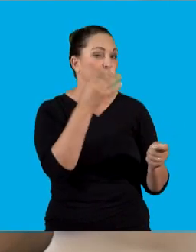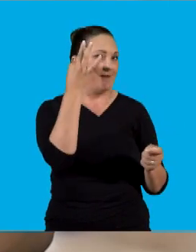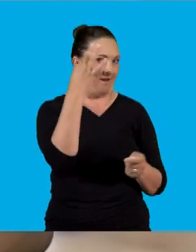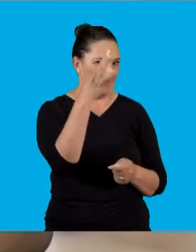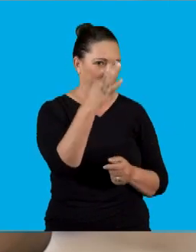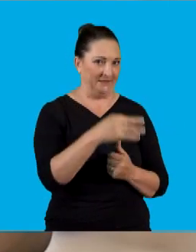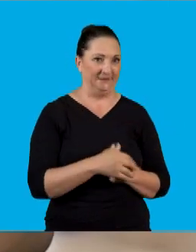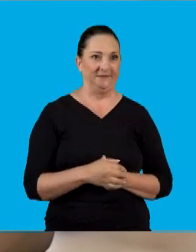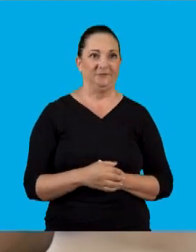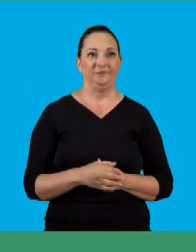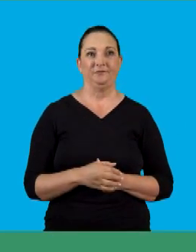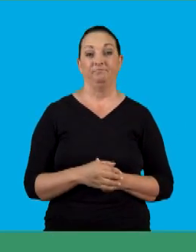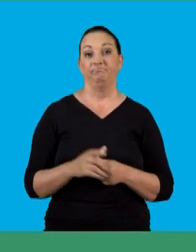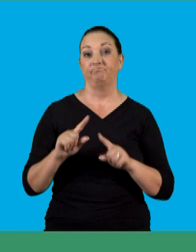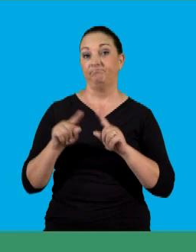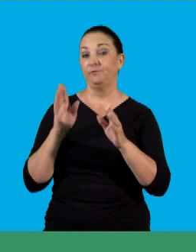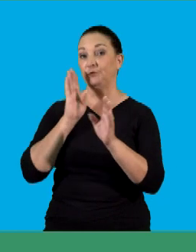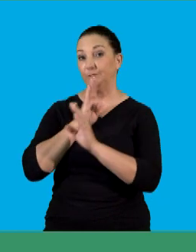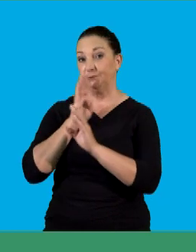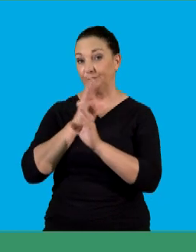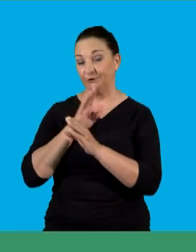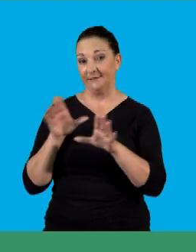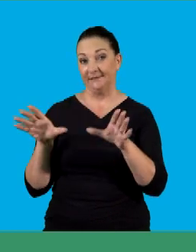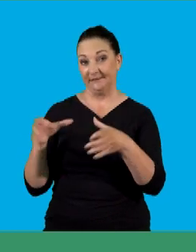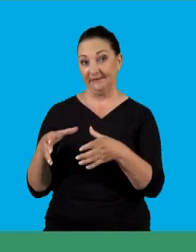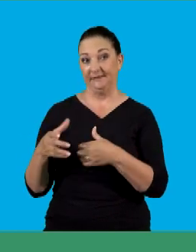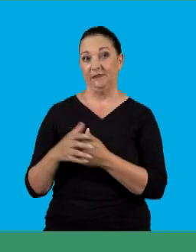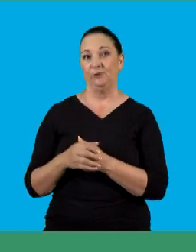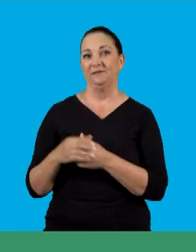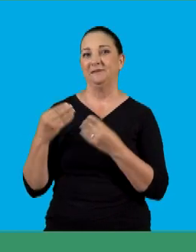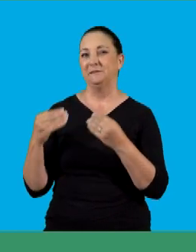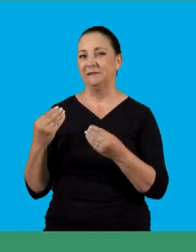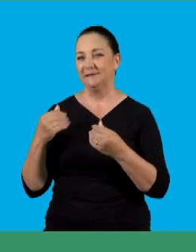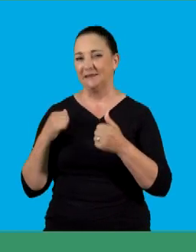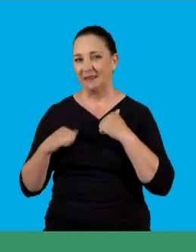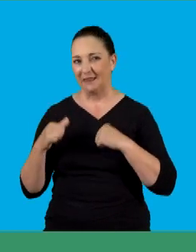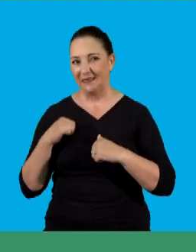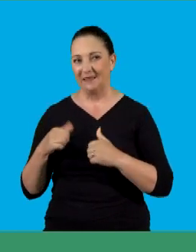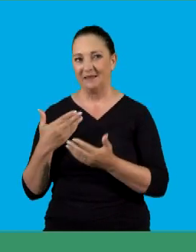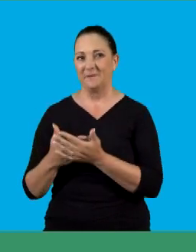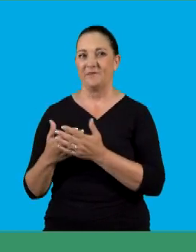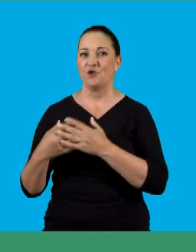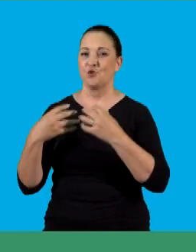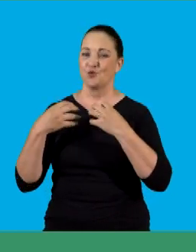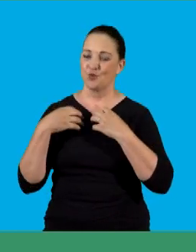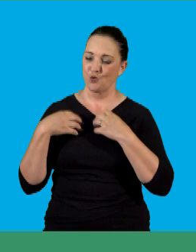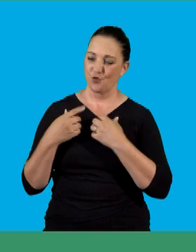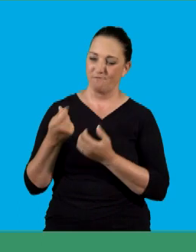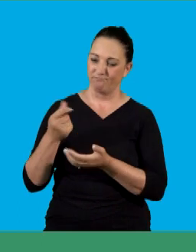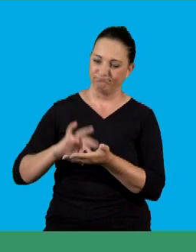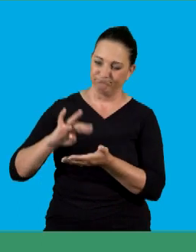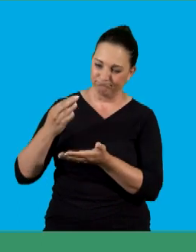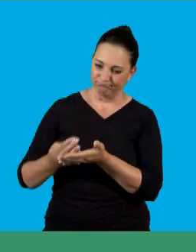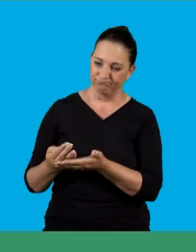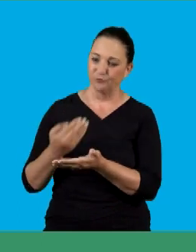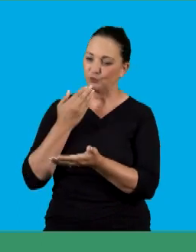government. The meaning of the private sector. The private sector consists of business activities that is owned, financed,